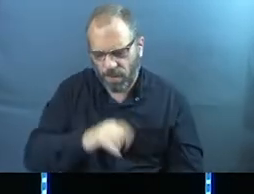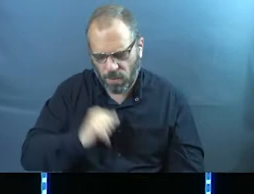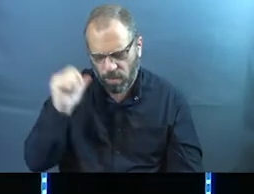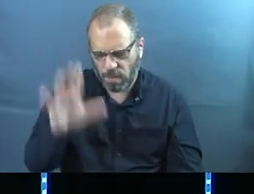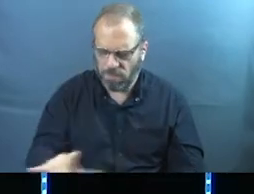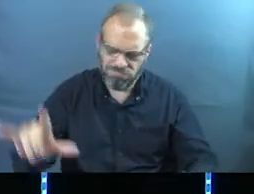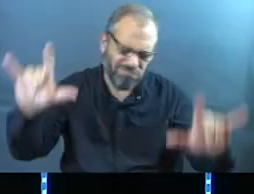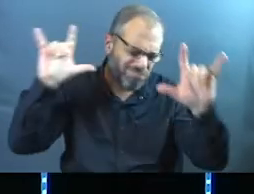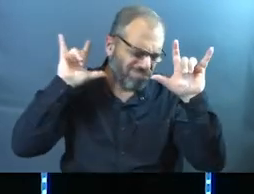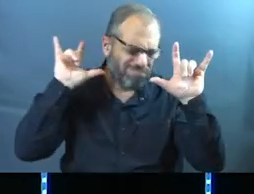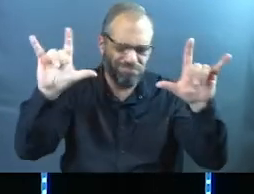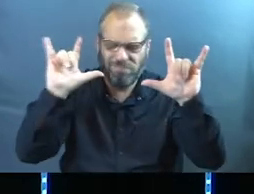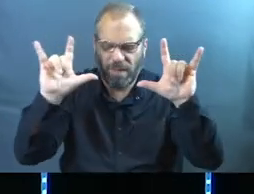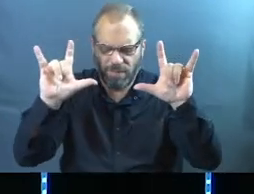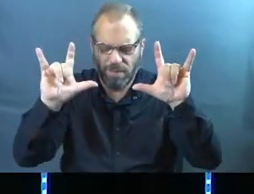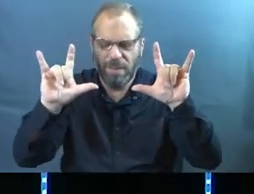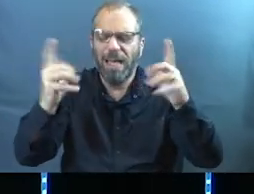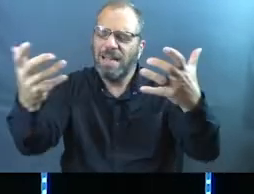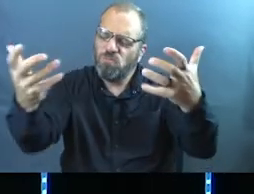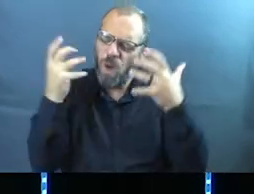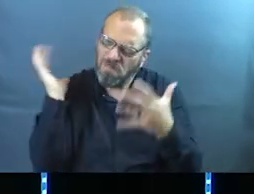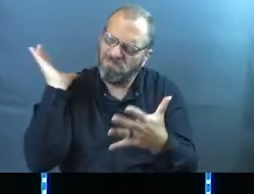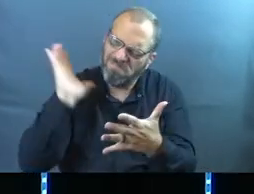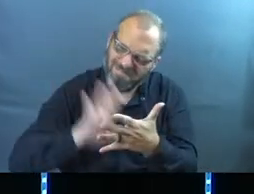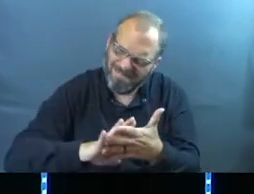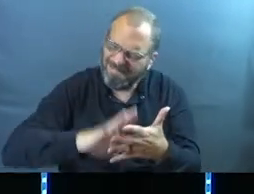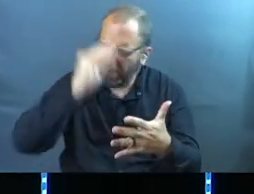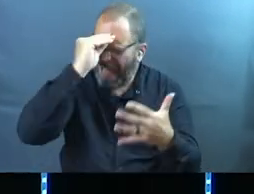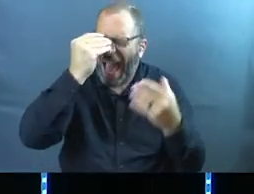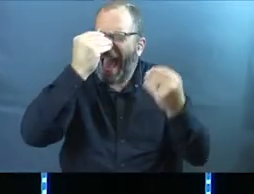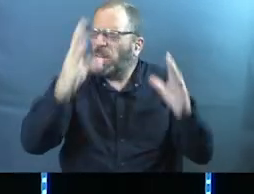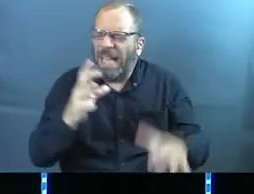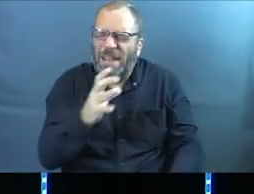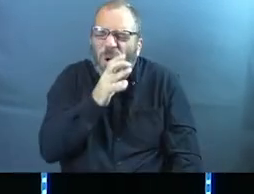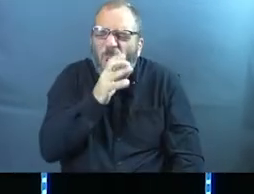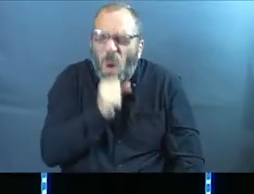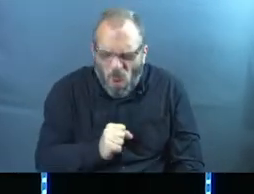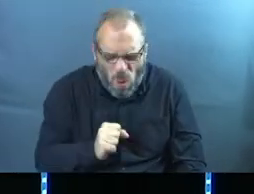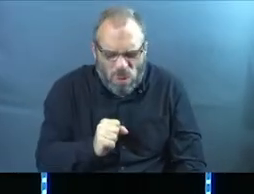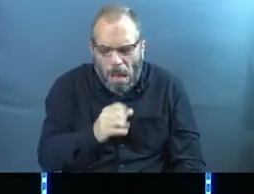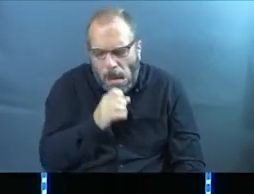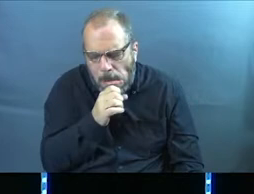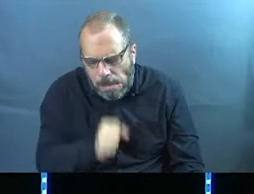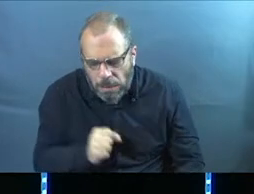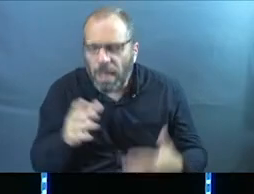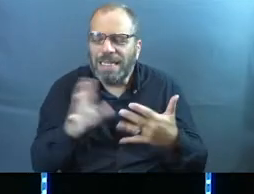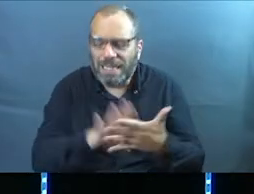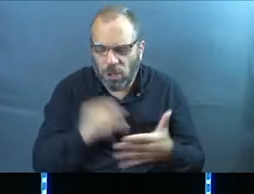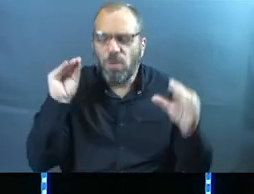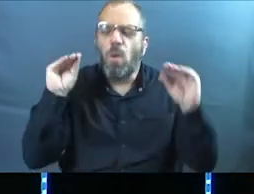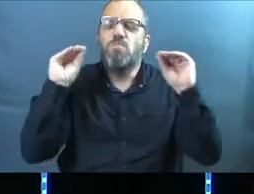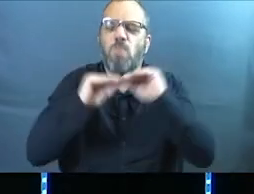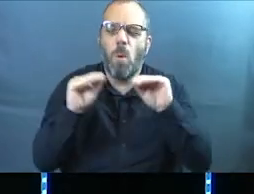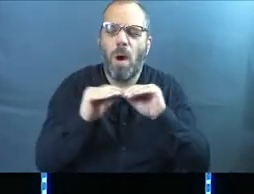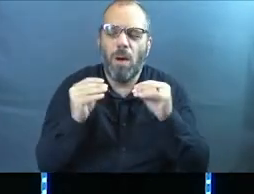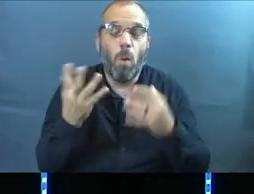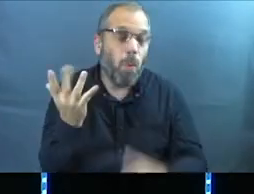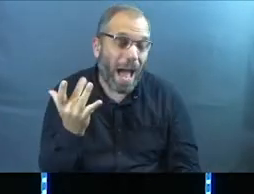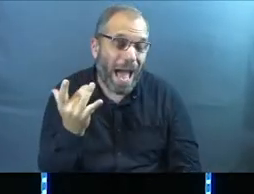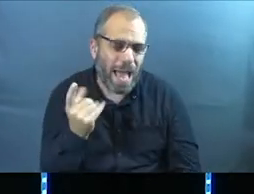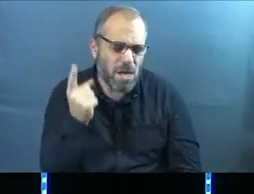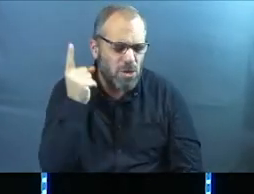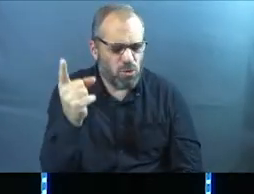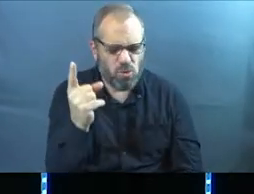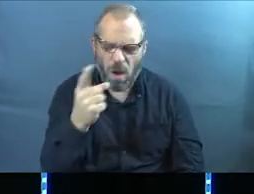we love you. And God, we want to learn, God, and I don't care how old we are, we've got more stuff that we can learn from you because you